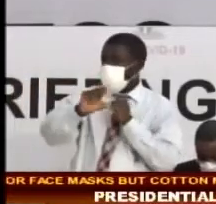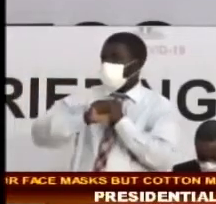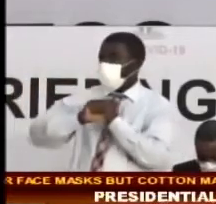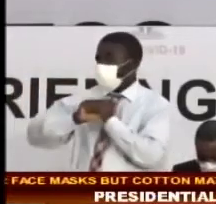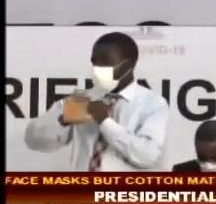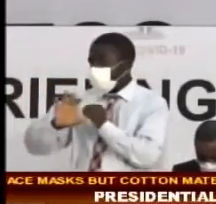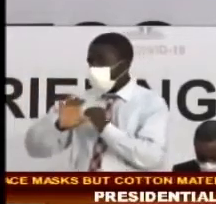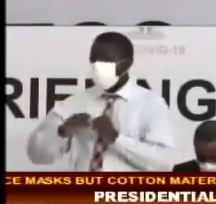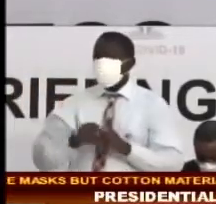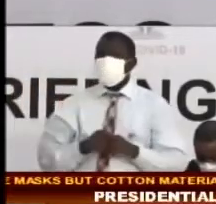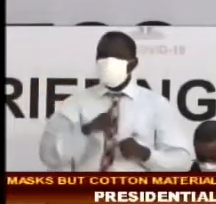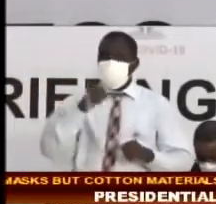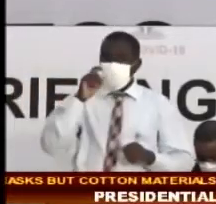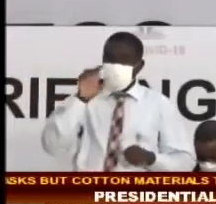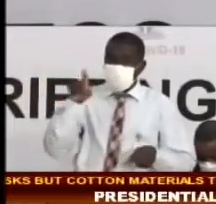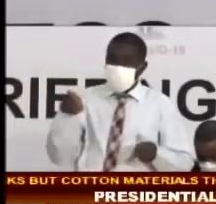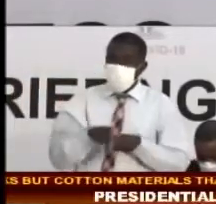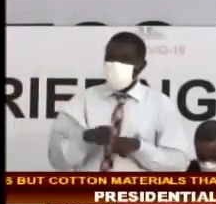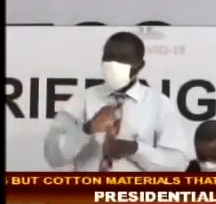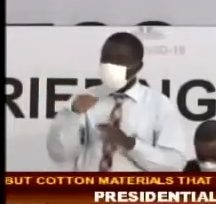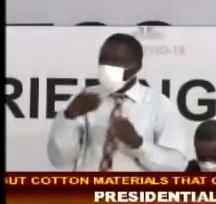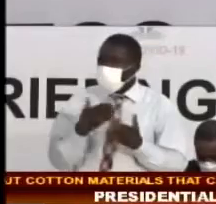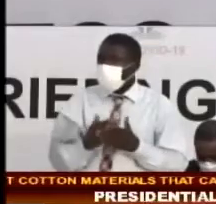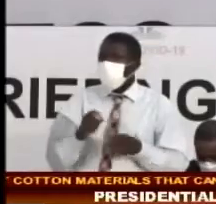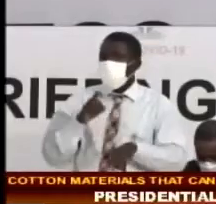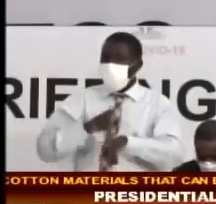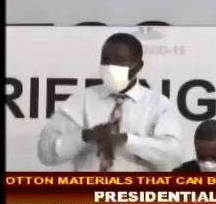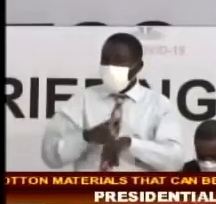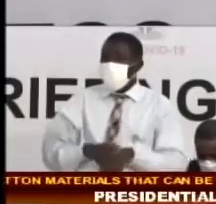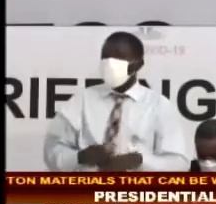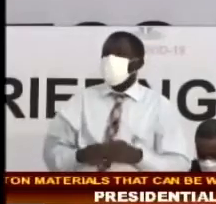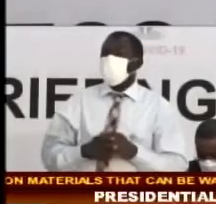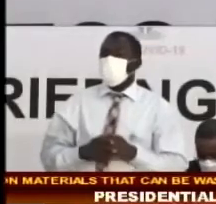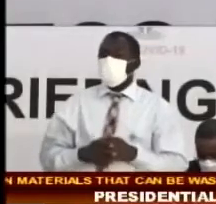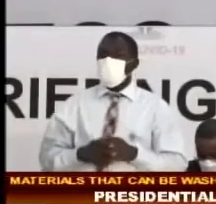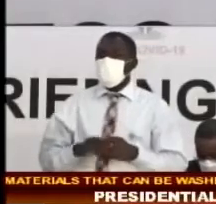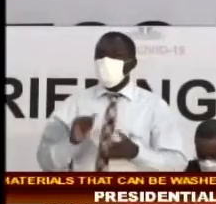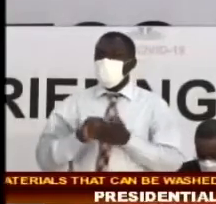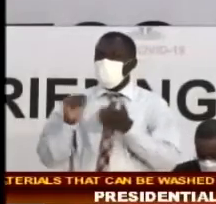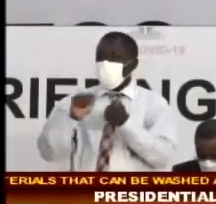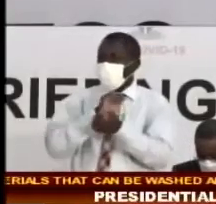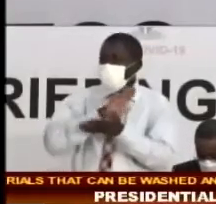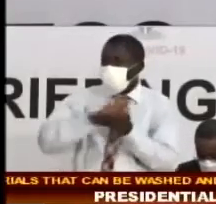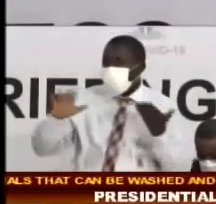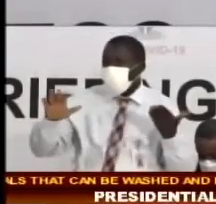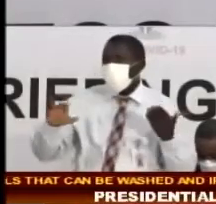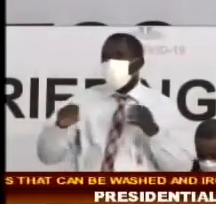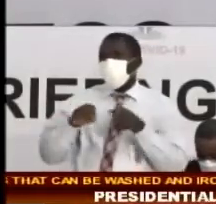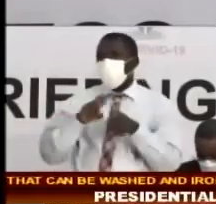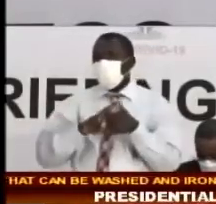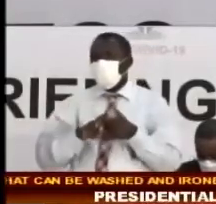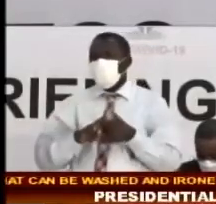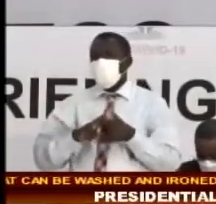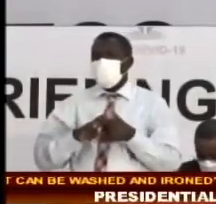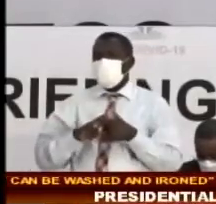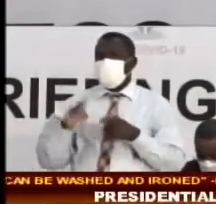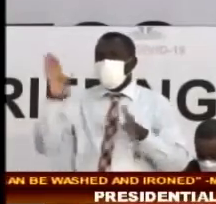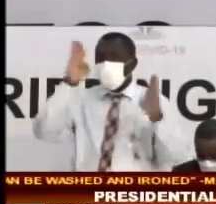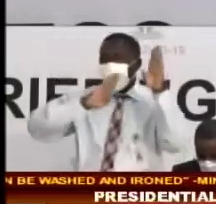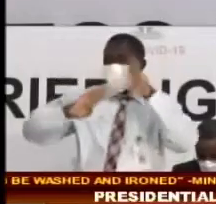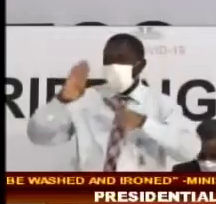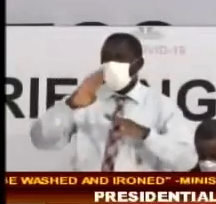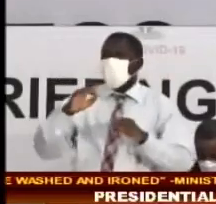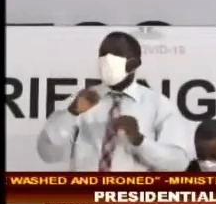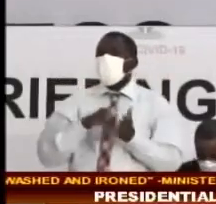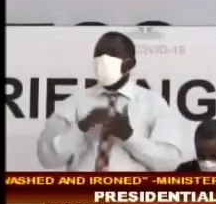broadcaster shall at all times ensure that the coverage of a disaster or crisis is aimed at overall